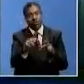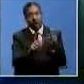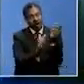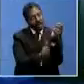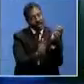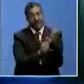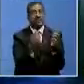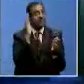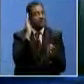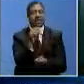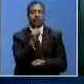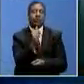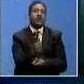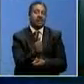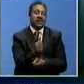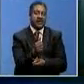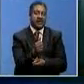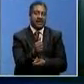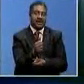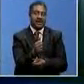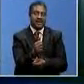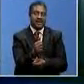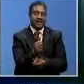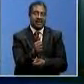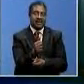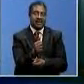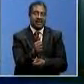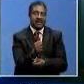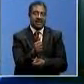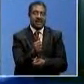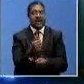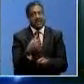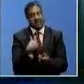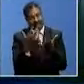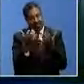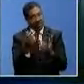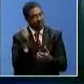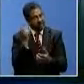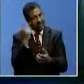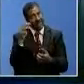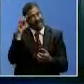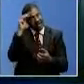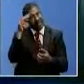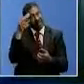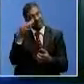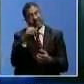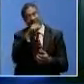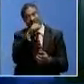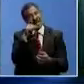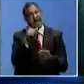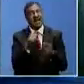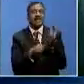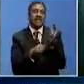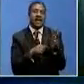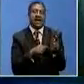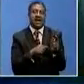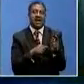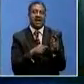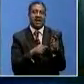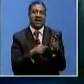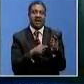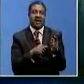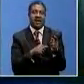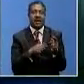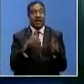May the Minister of Agriculture give a statement so that my people in